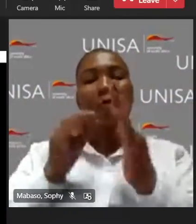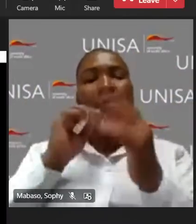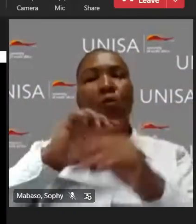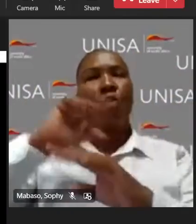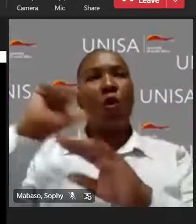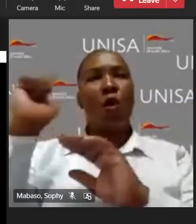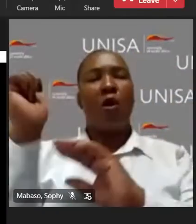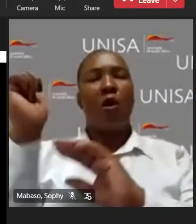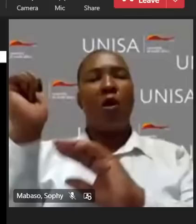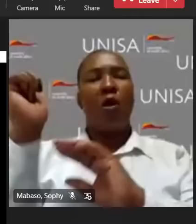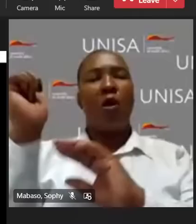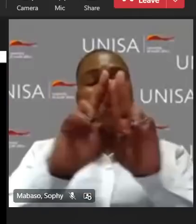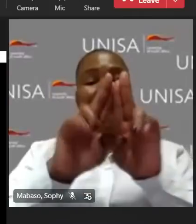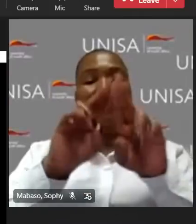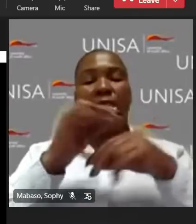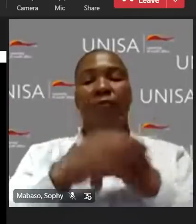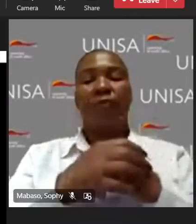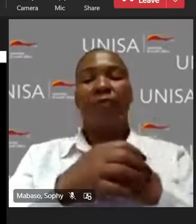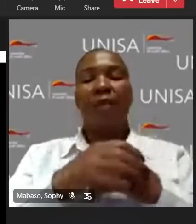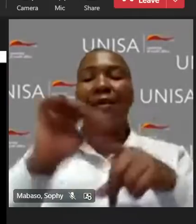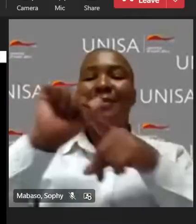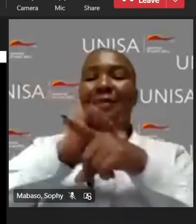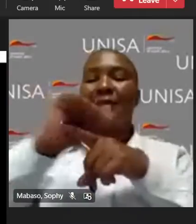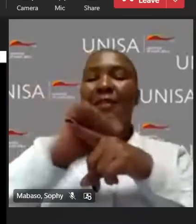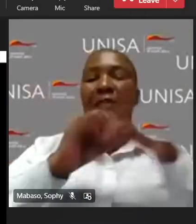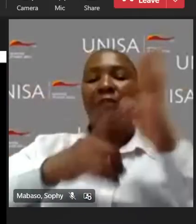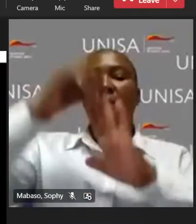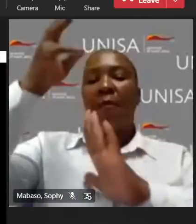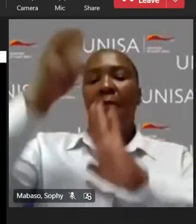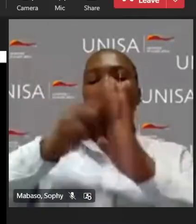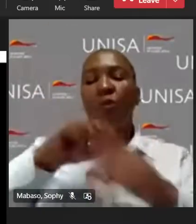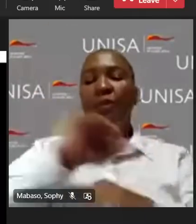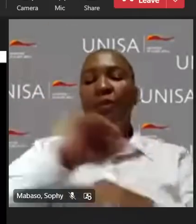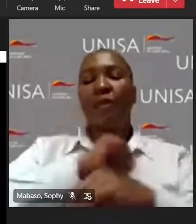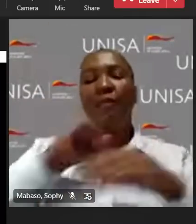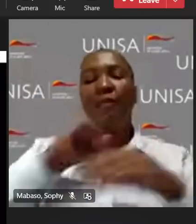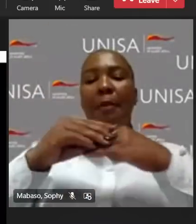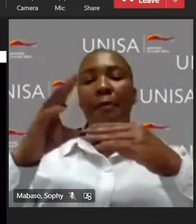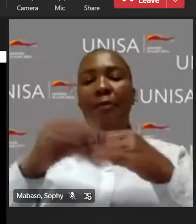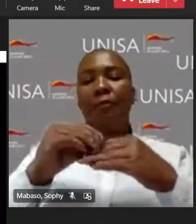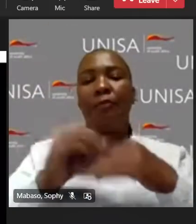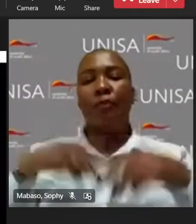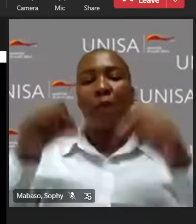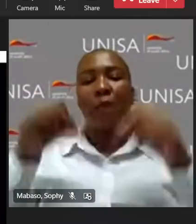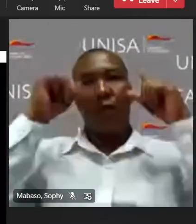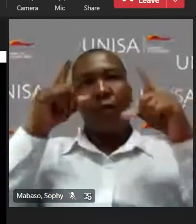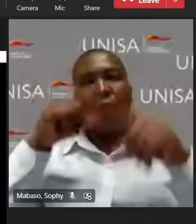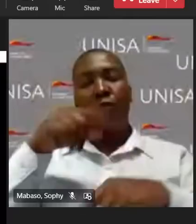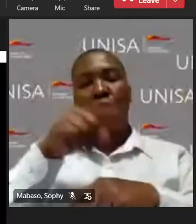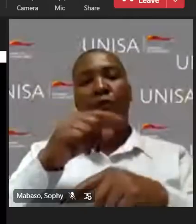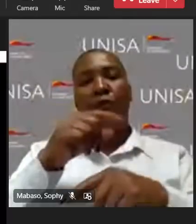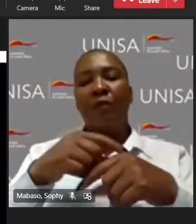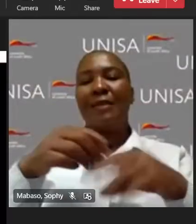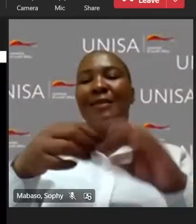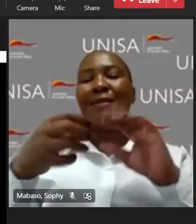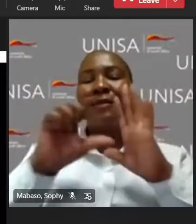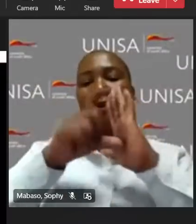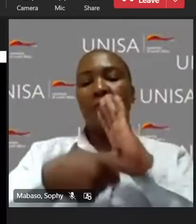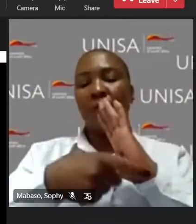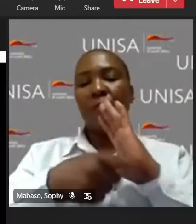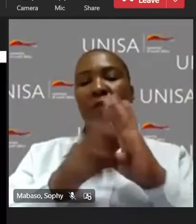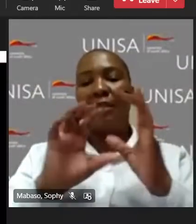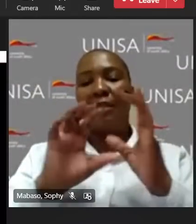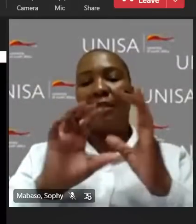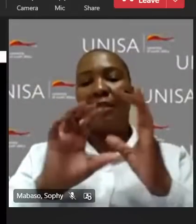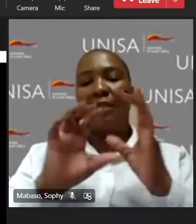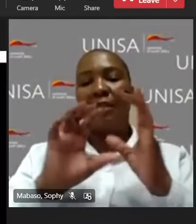institution, training and development to our staff members to keep abreast with disability-related matters. We